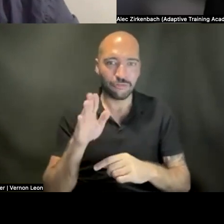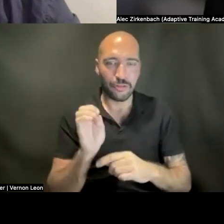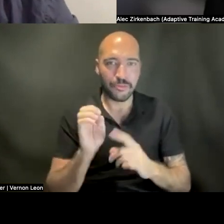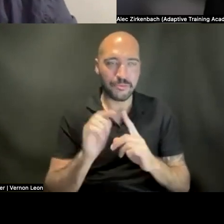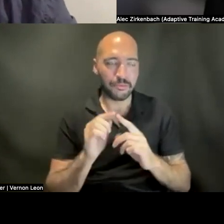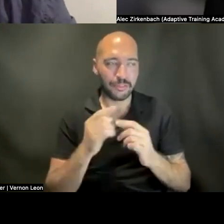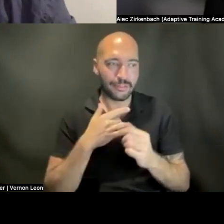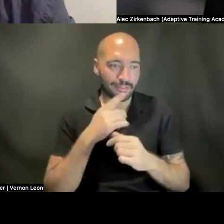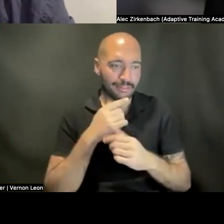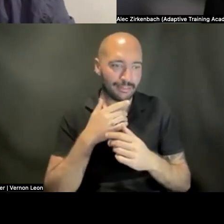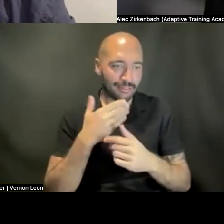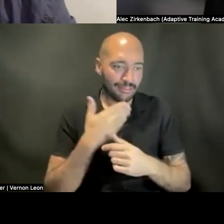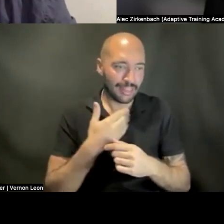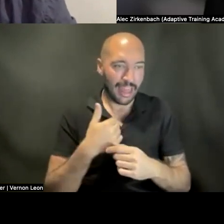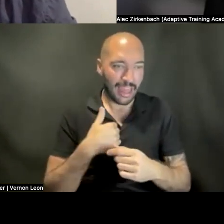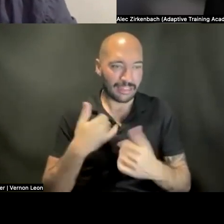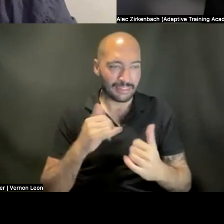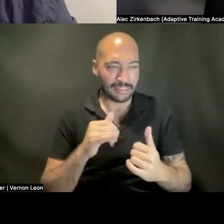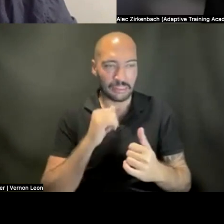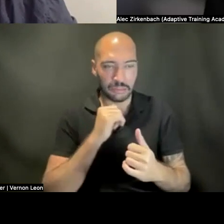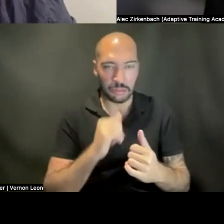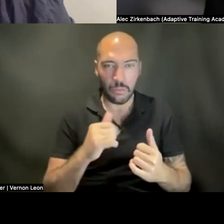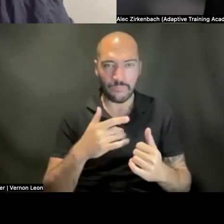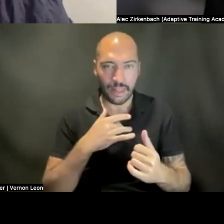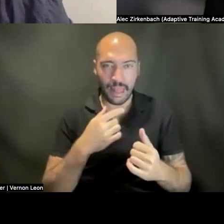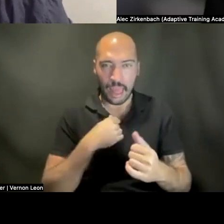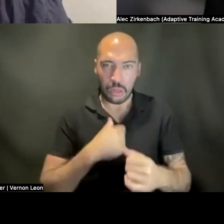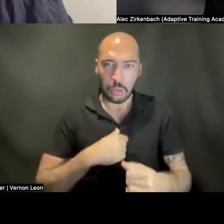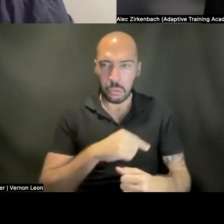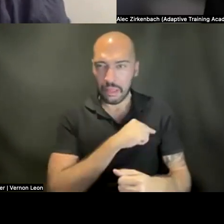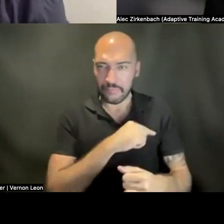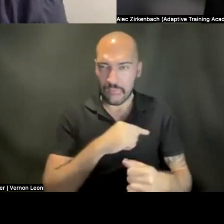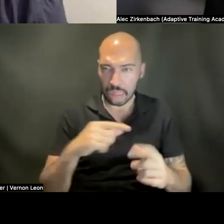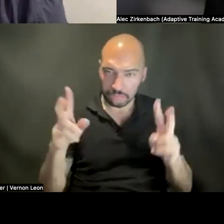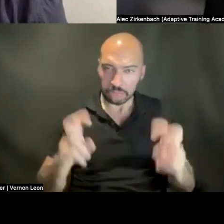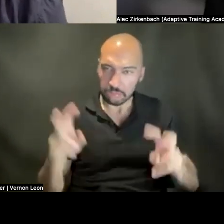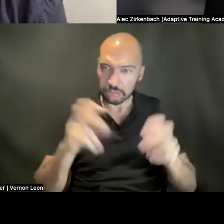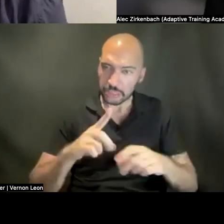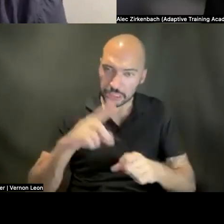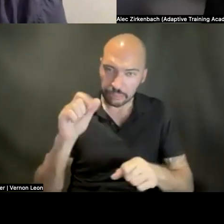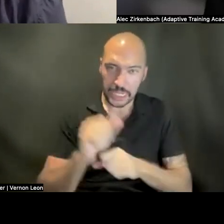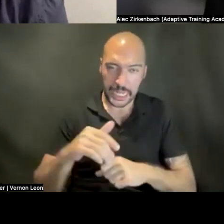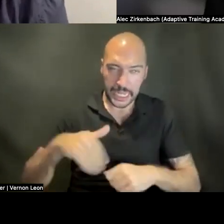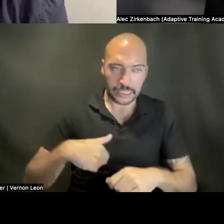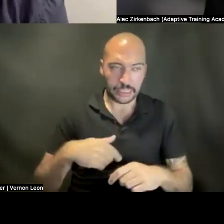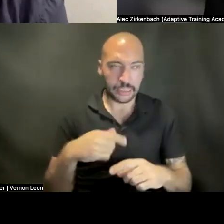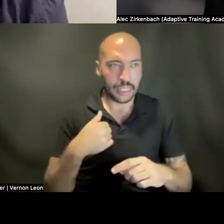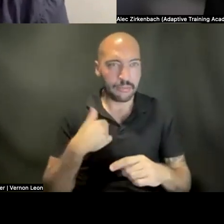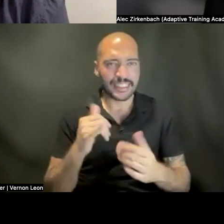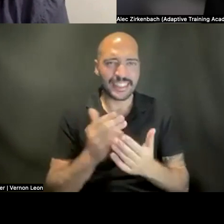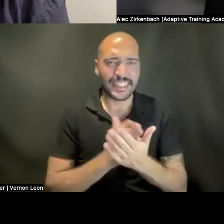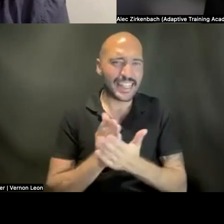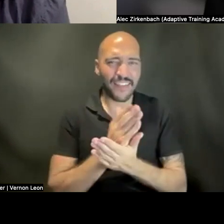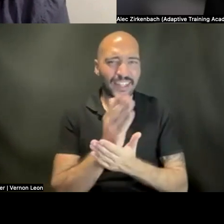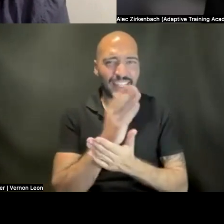least as of yet, think I technically qualify as somebody with a disability. So I'm navigating